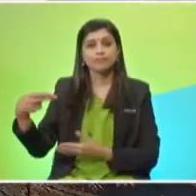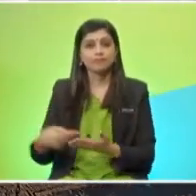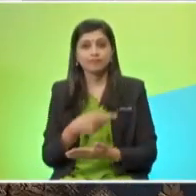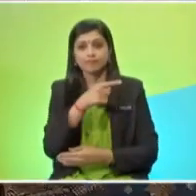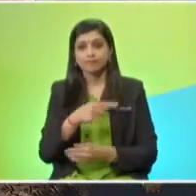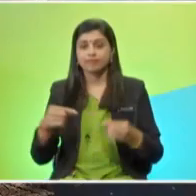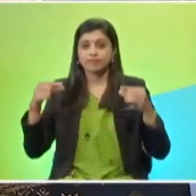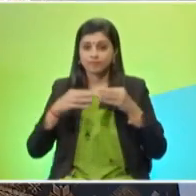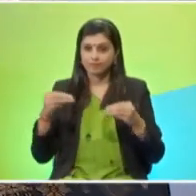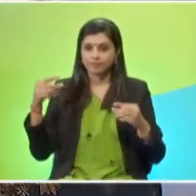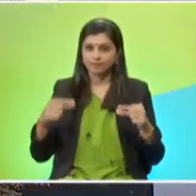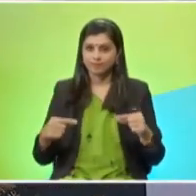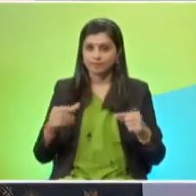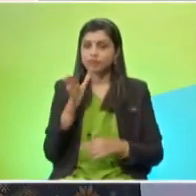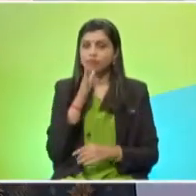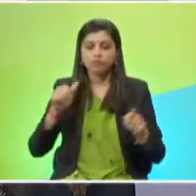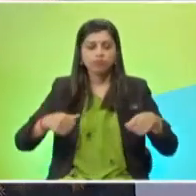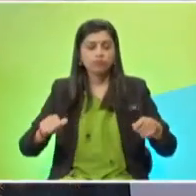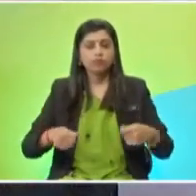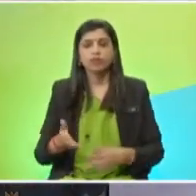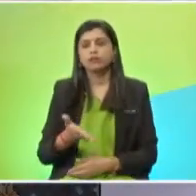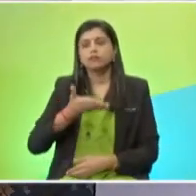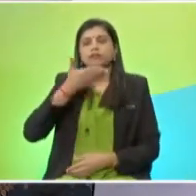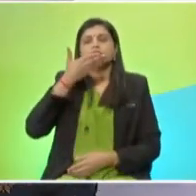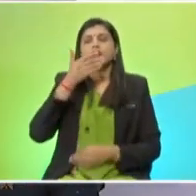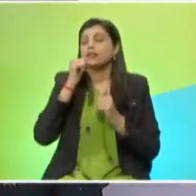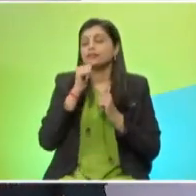a plate. Mommy cooks food.